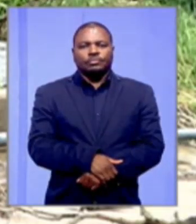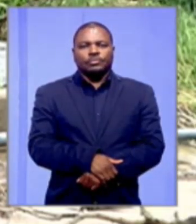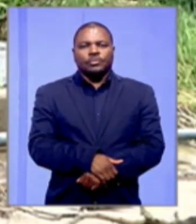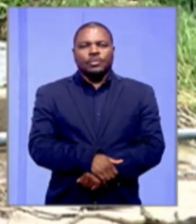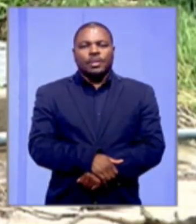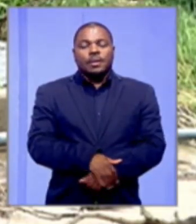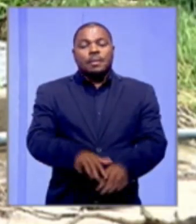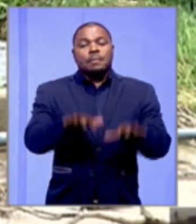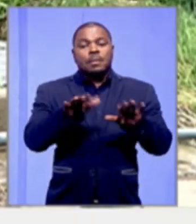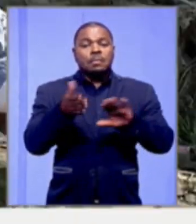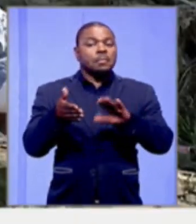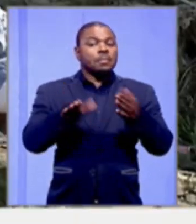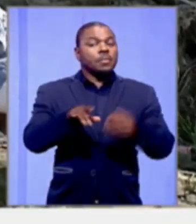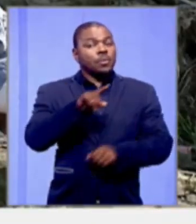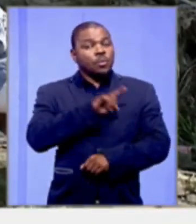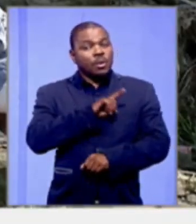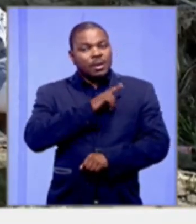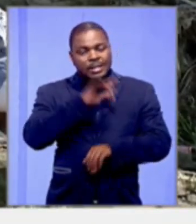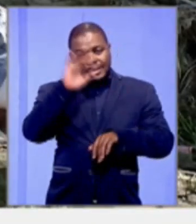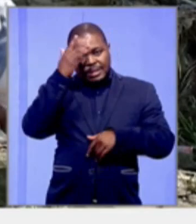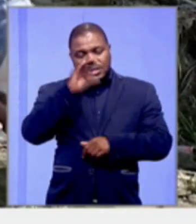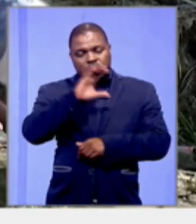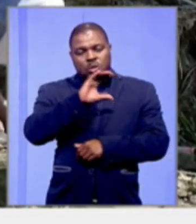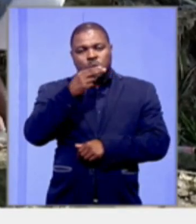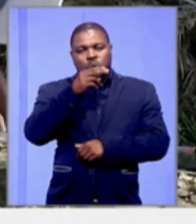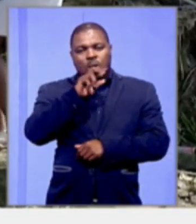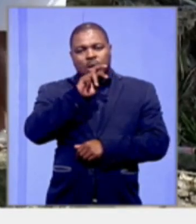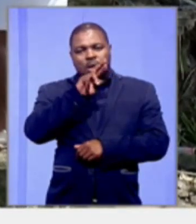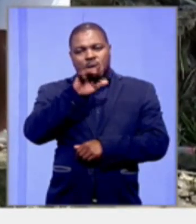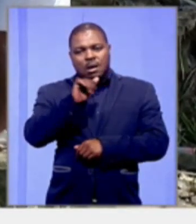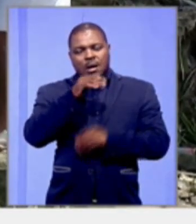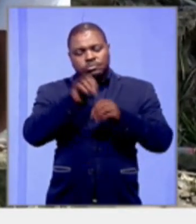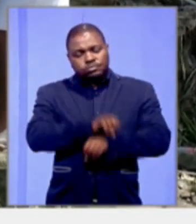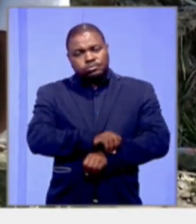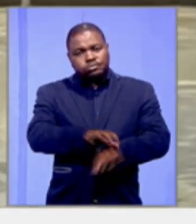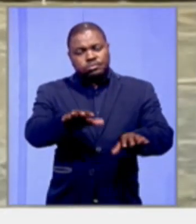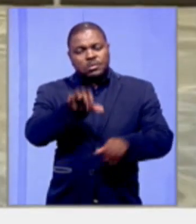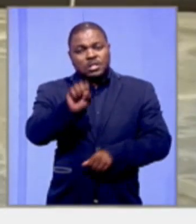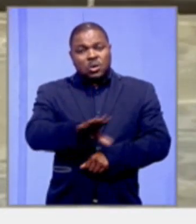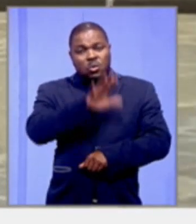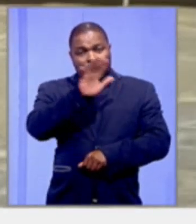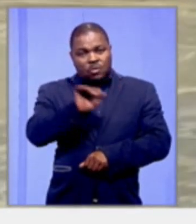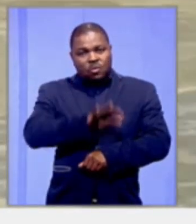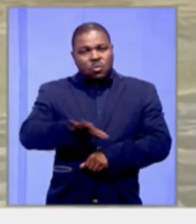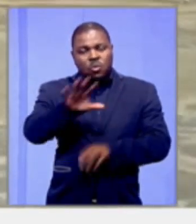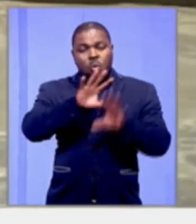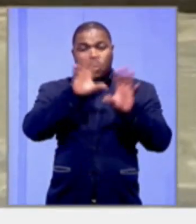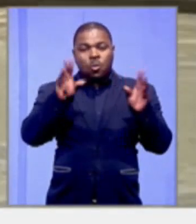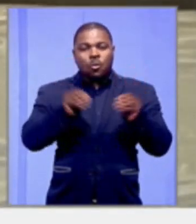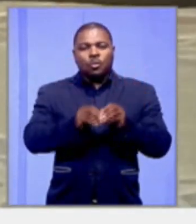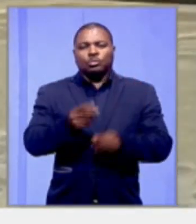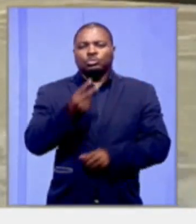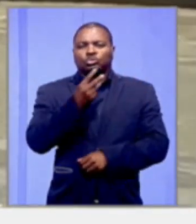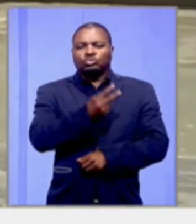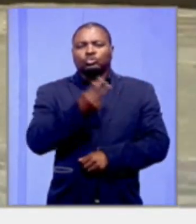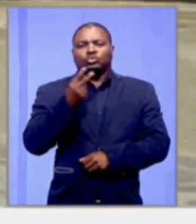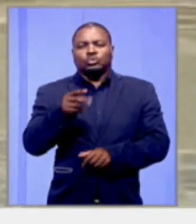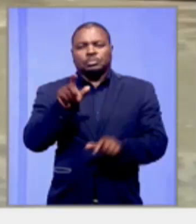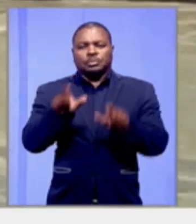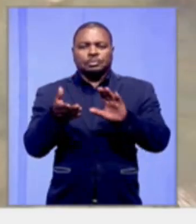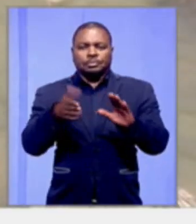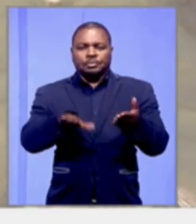Palo ya batho ba tlhokofetse morago go phulega ga bolwetse jwa cholera dikarolong tse dingwe tsa naga e tlatogetse go 2022.